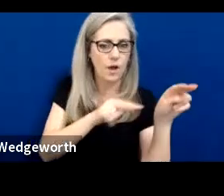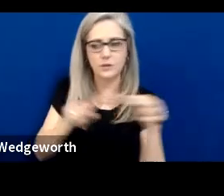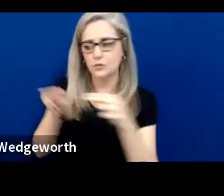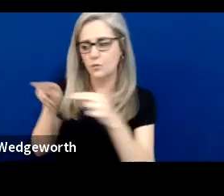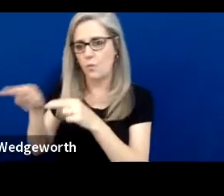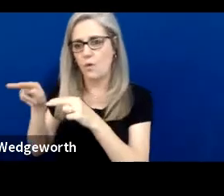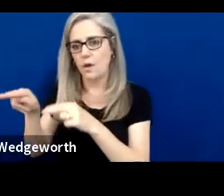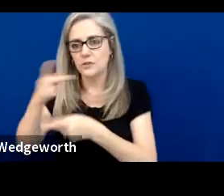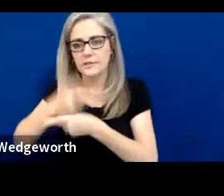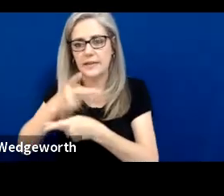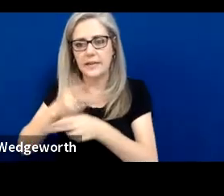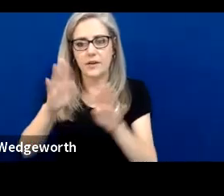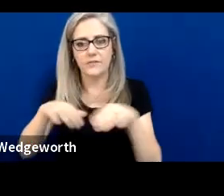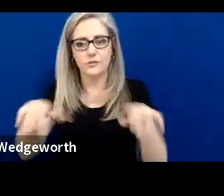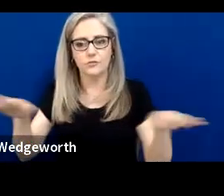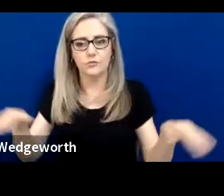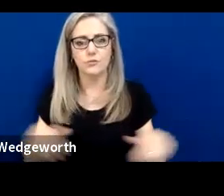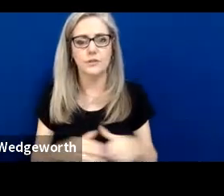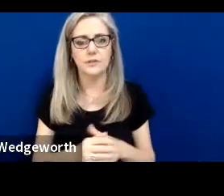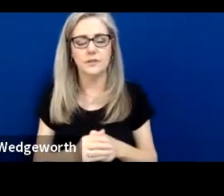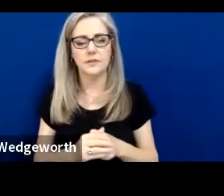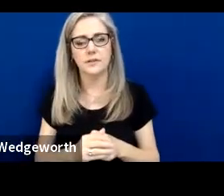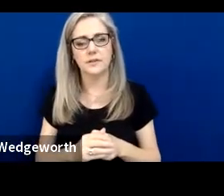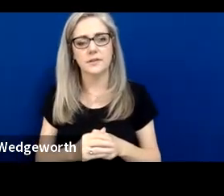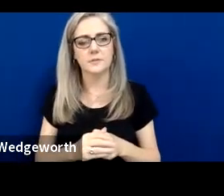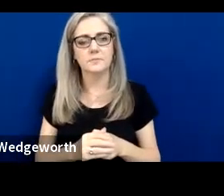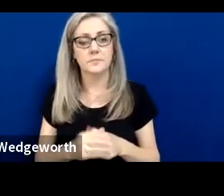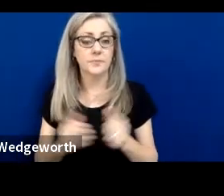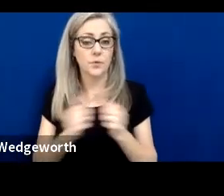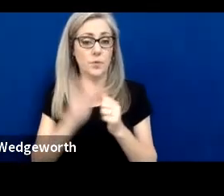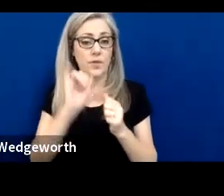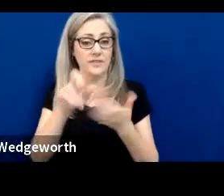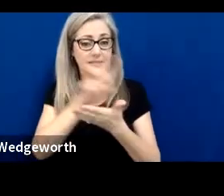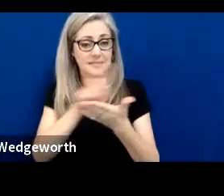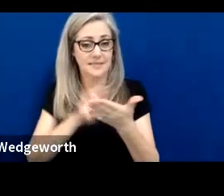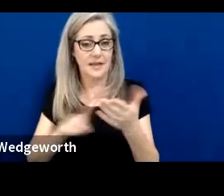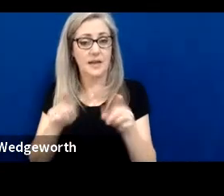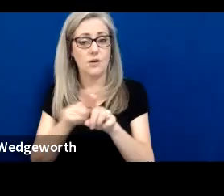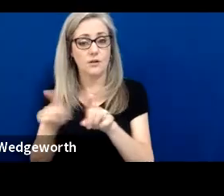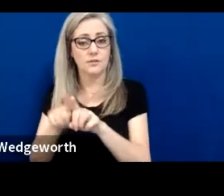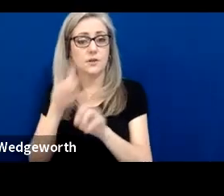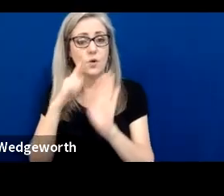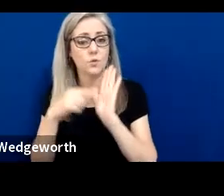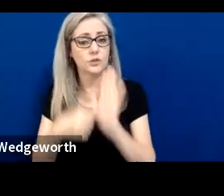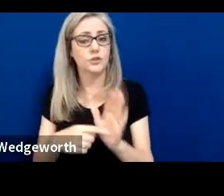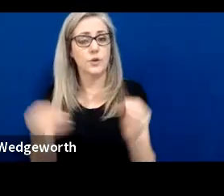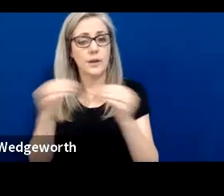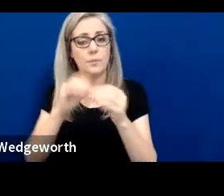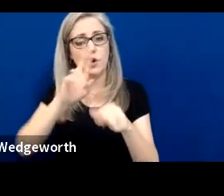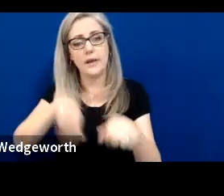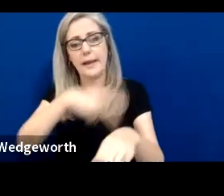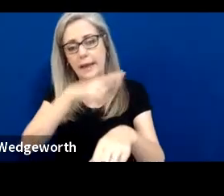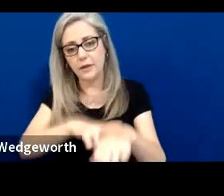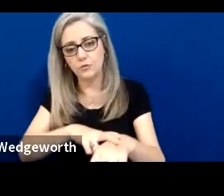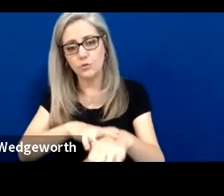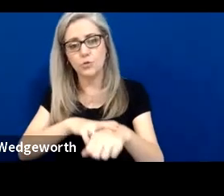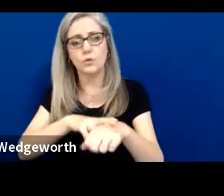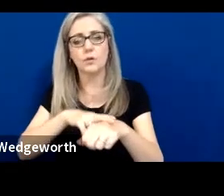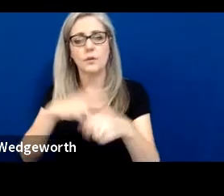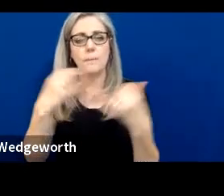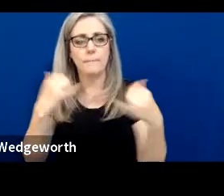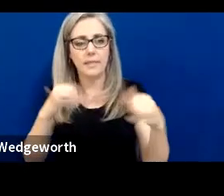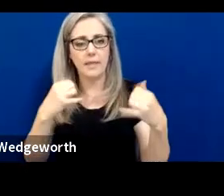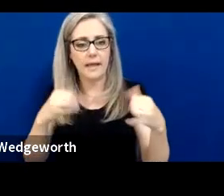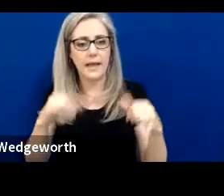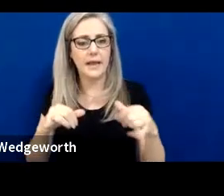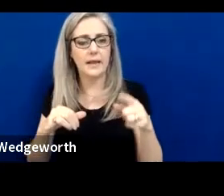children and playing. And with this design, we're also showing some more naturalistic nature play to